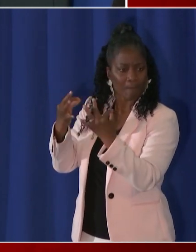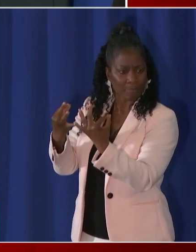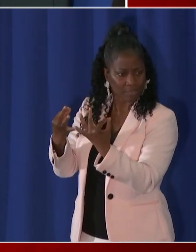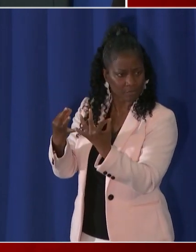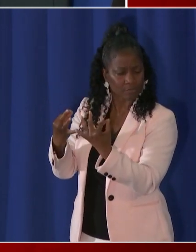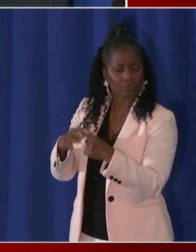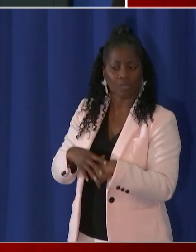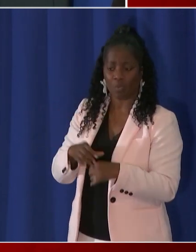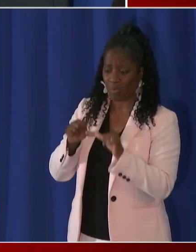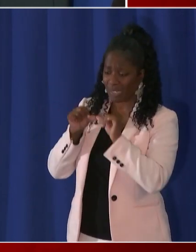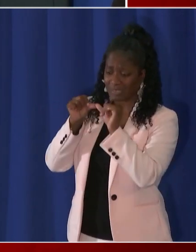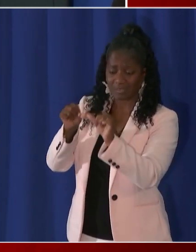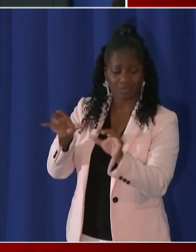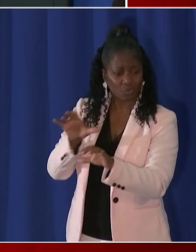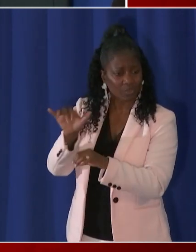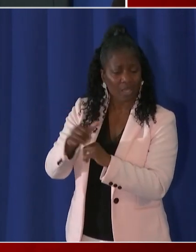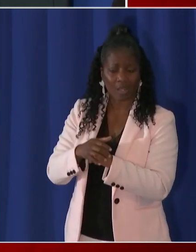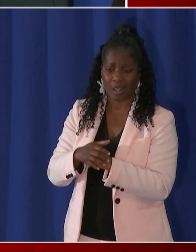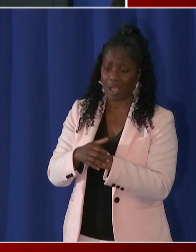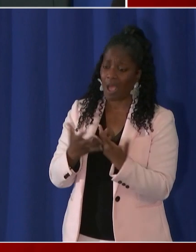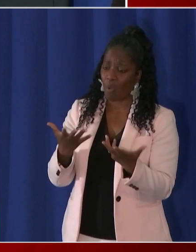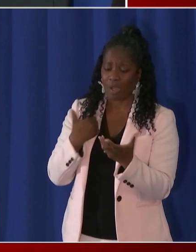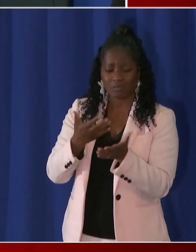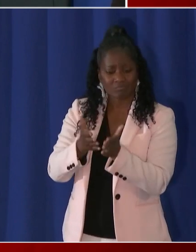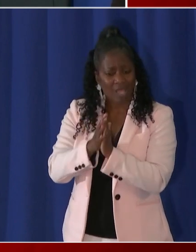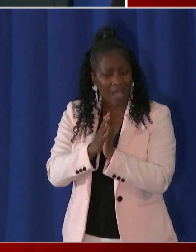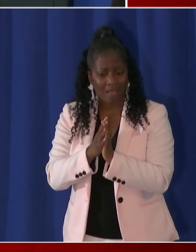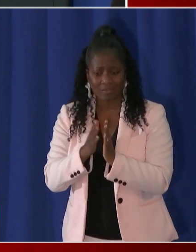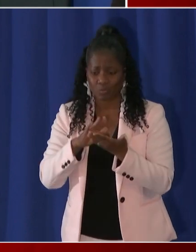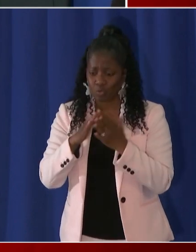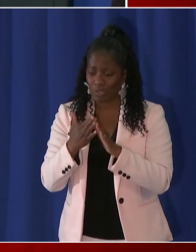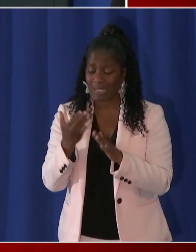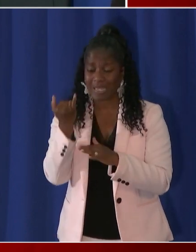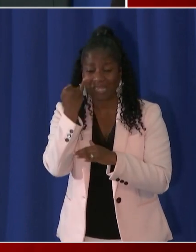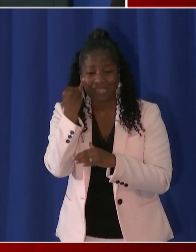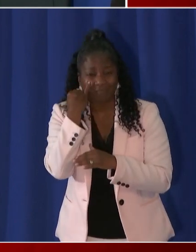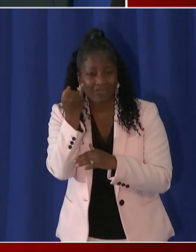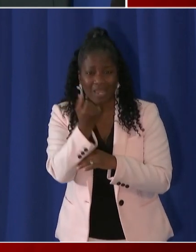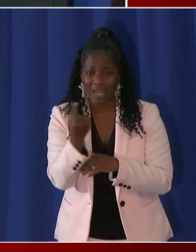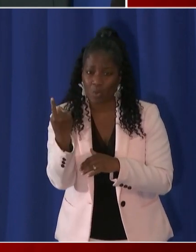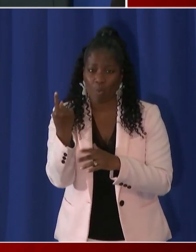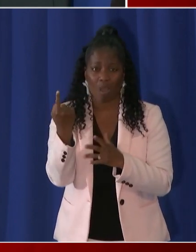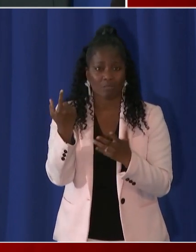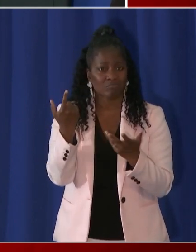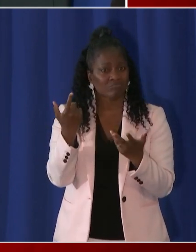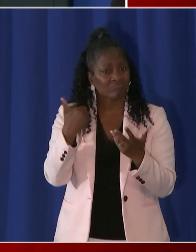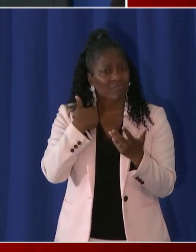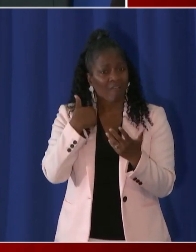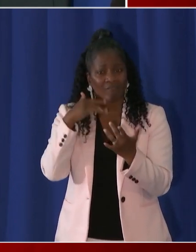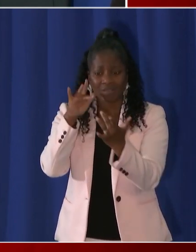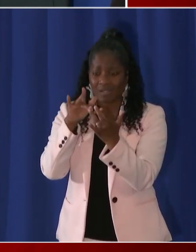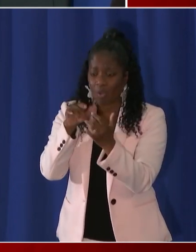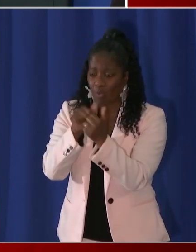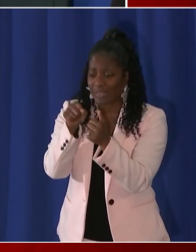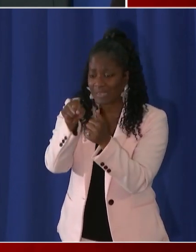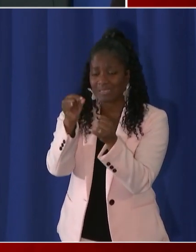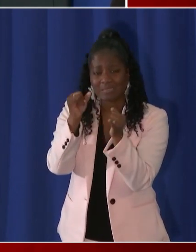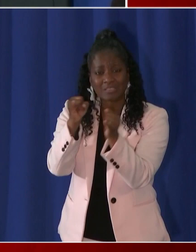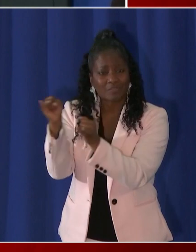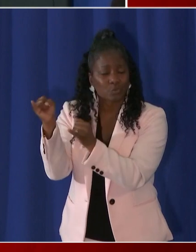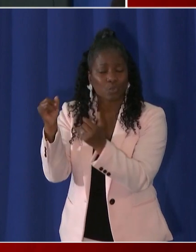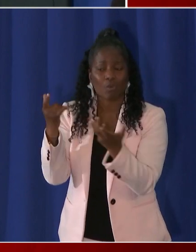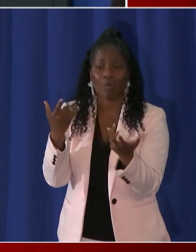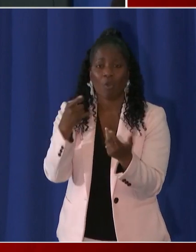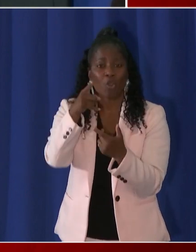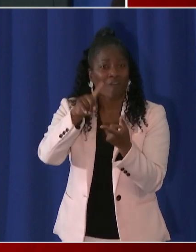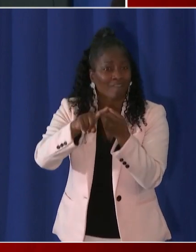do that. Again, I want to make an appeal to the community. Anyone who has had contact with this individual, you know,